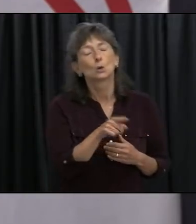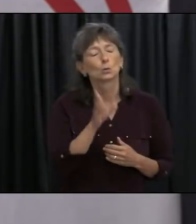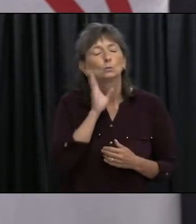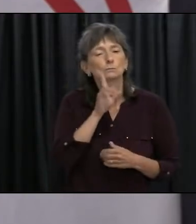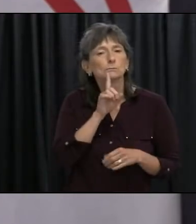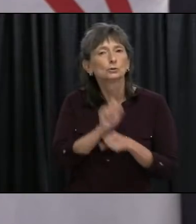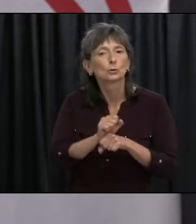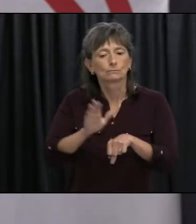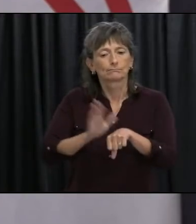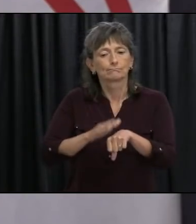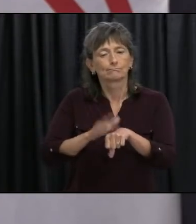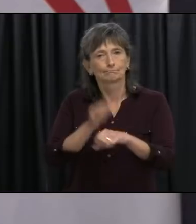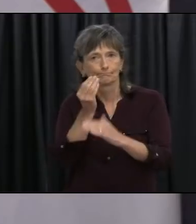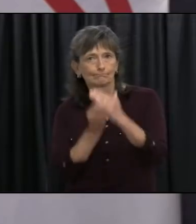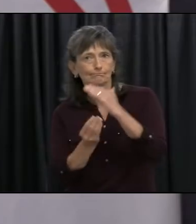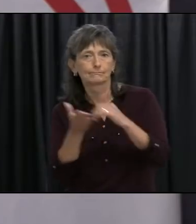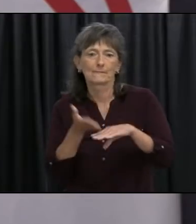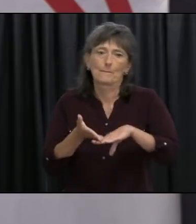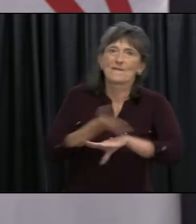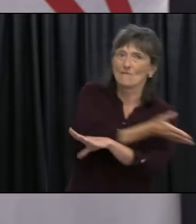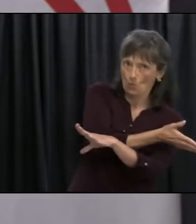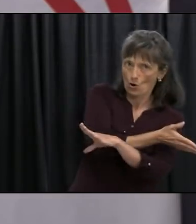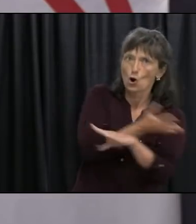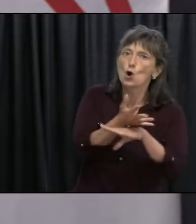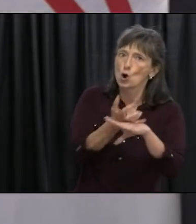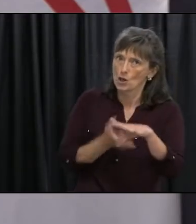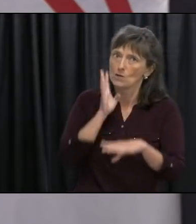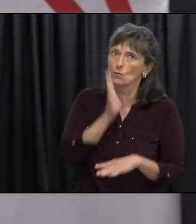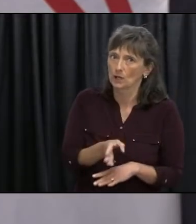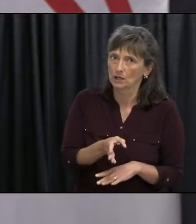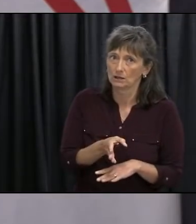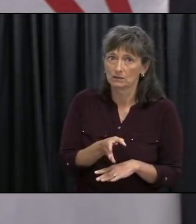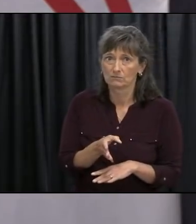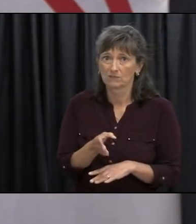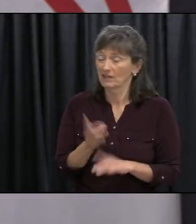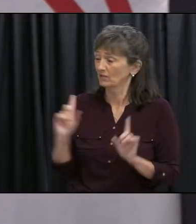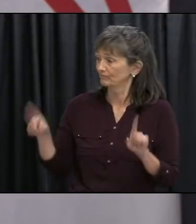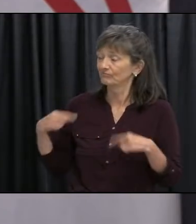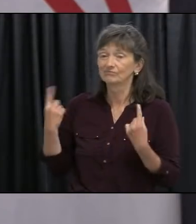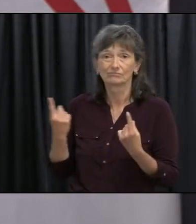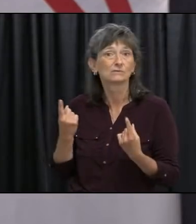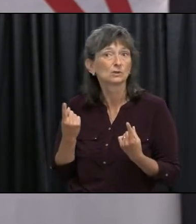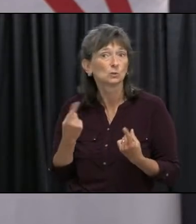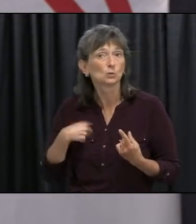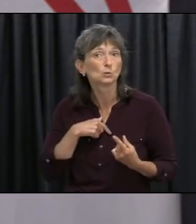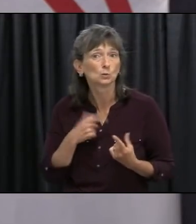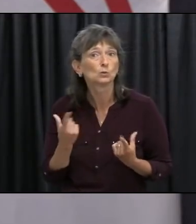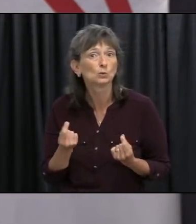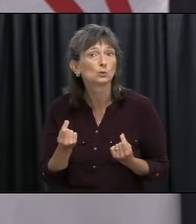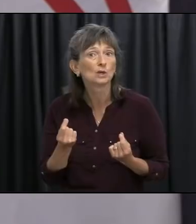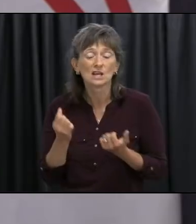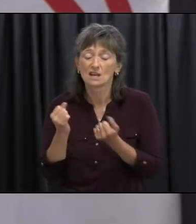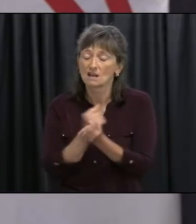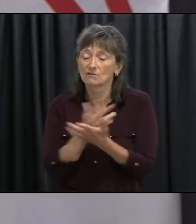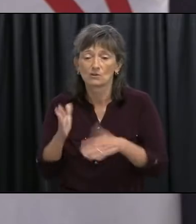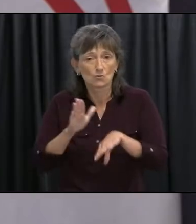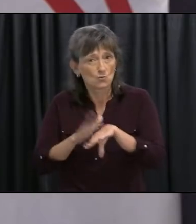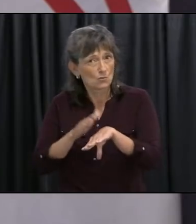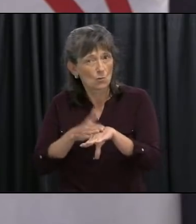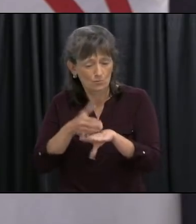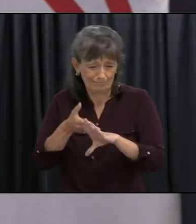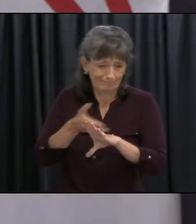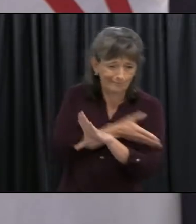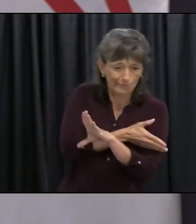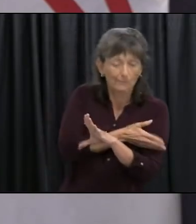in advance. And that has been consistent. That's been our approach to the decisions that we have made since all aspects of our public